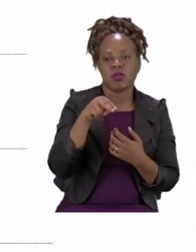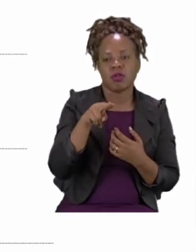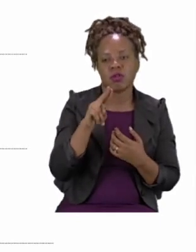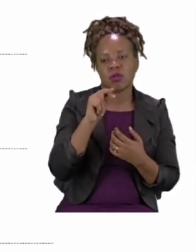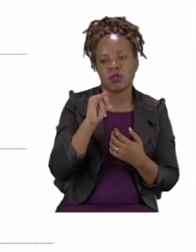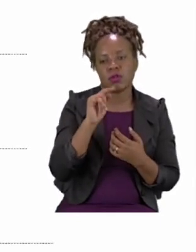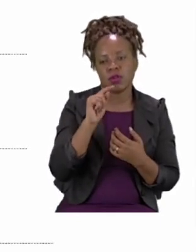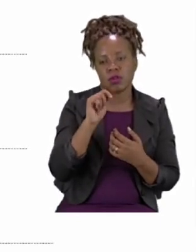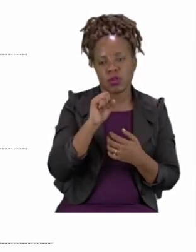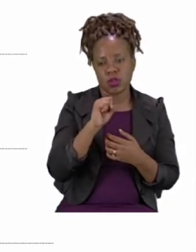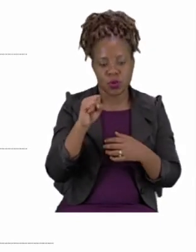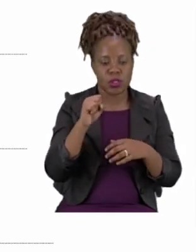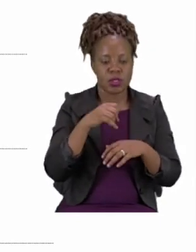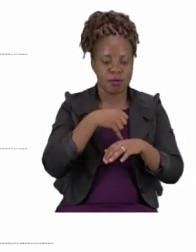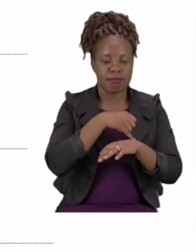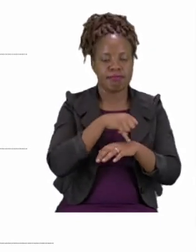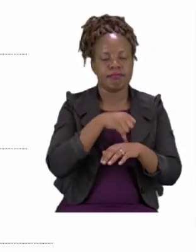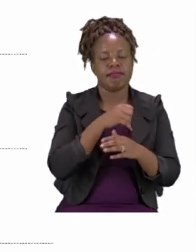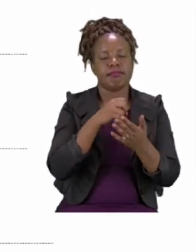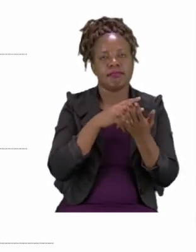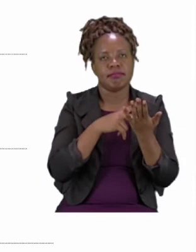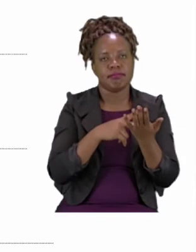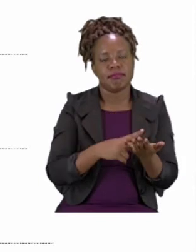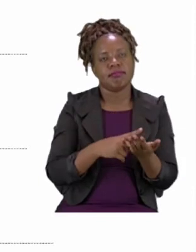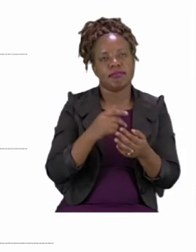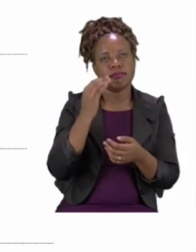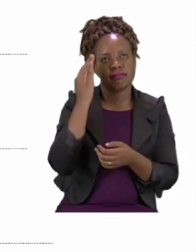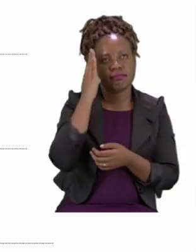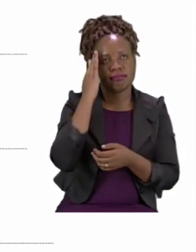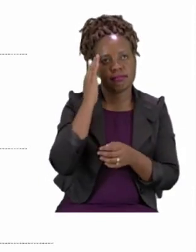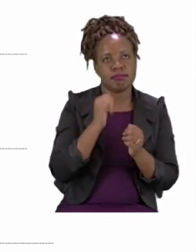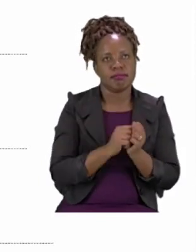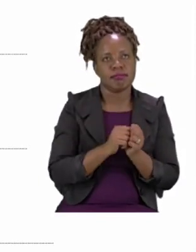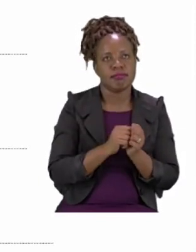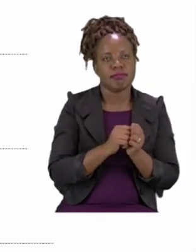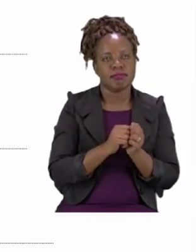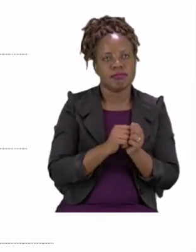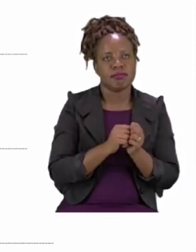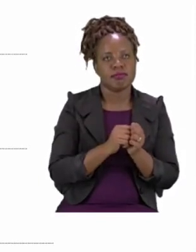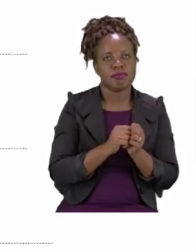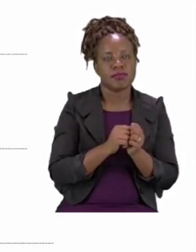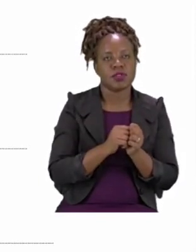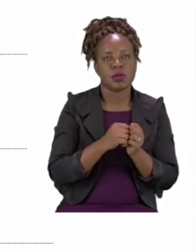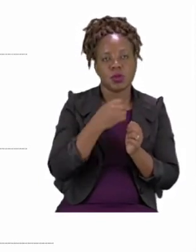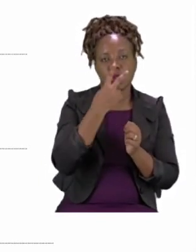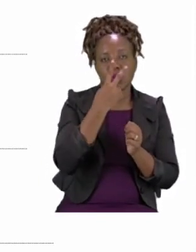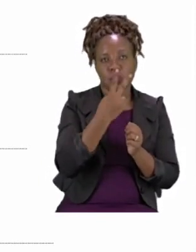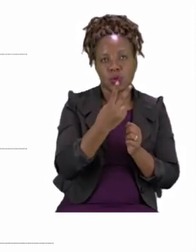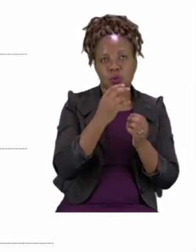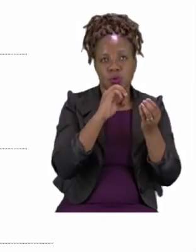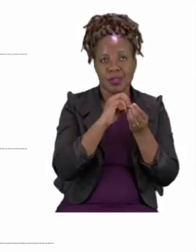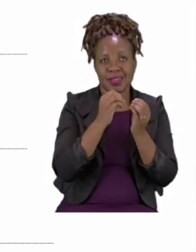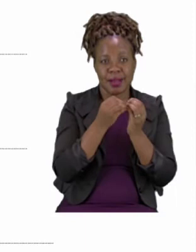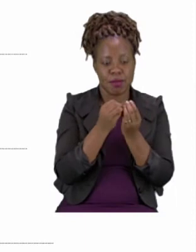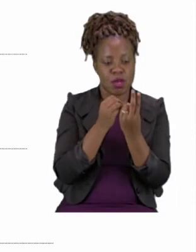beautifully. Now remember, the number in front, when it is a two-digit number, is representing